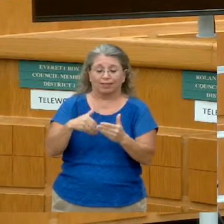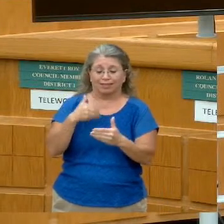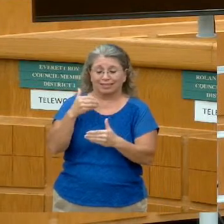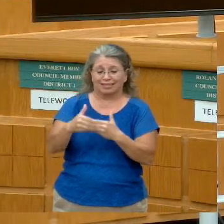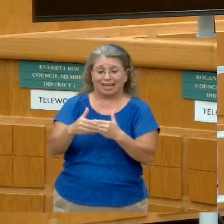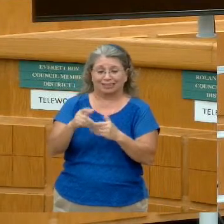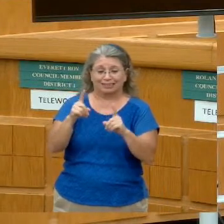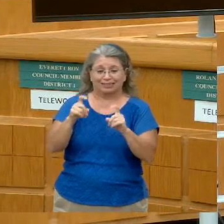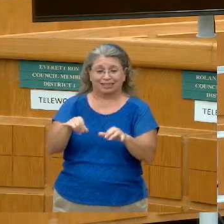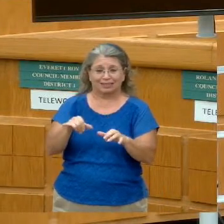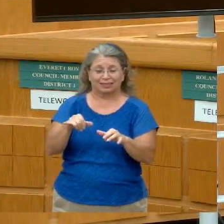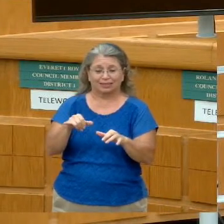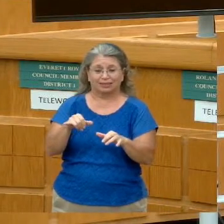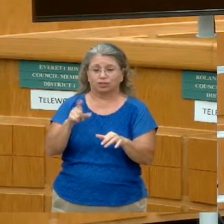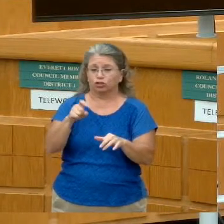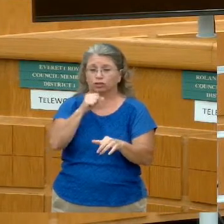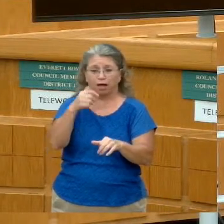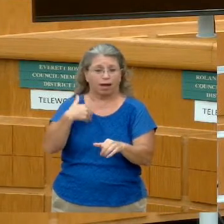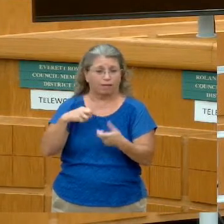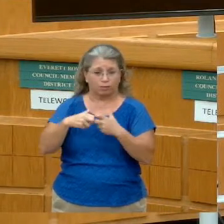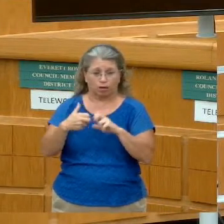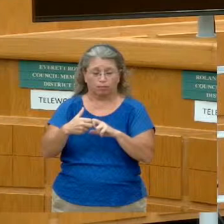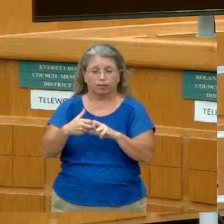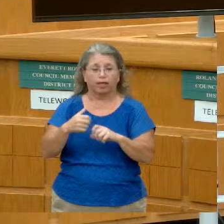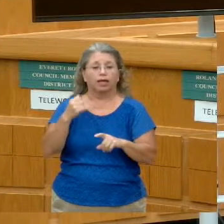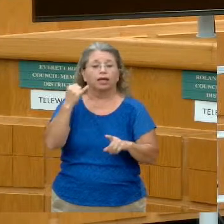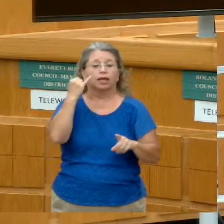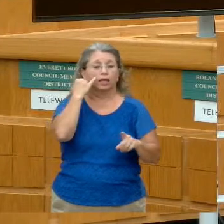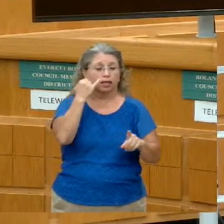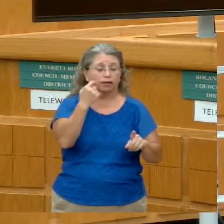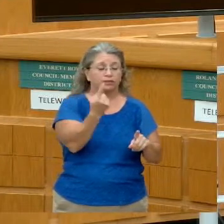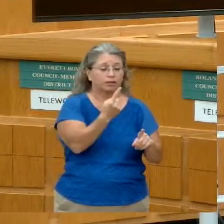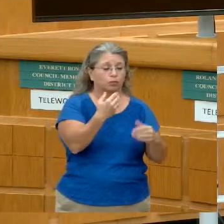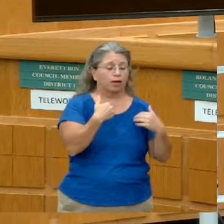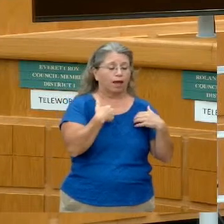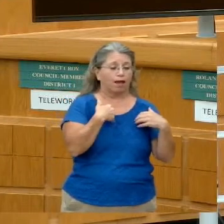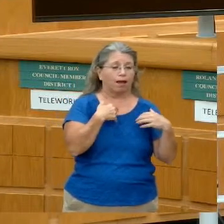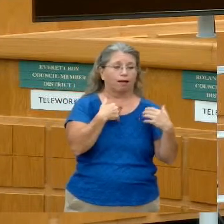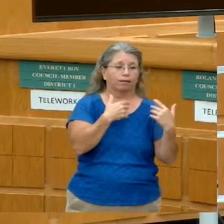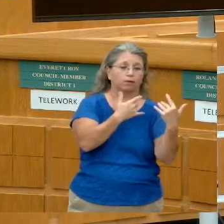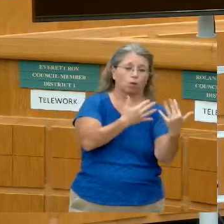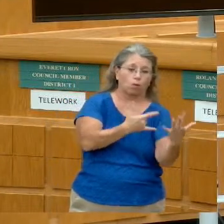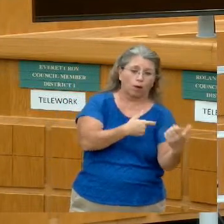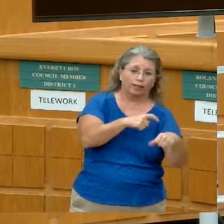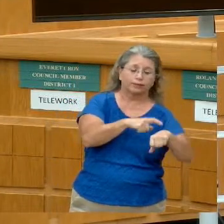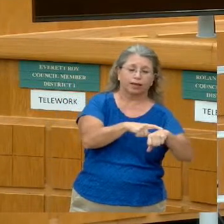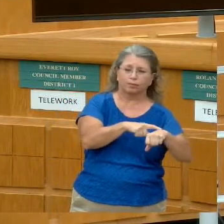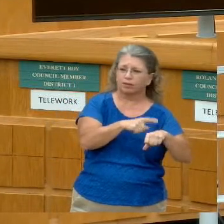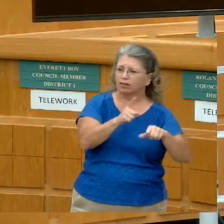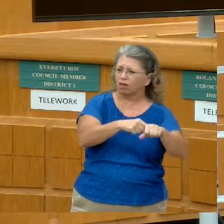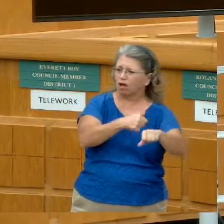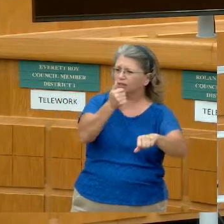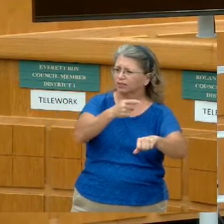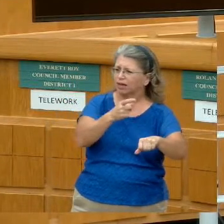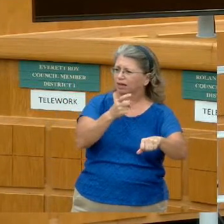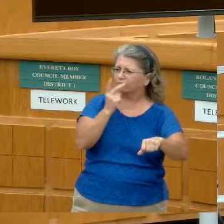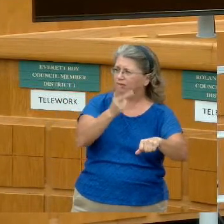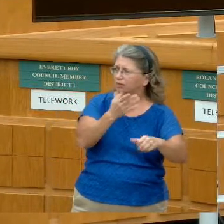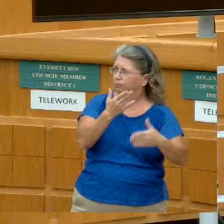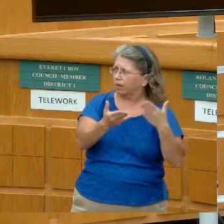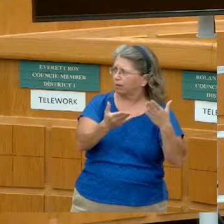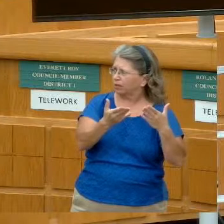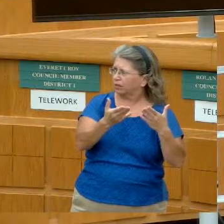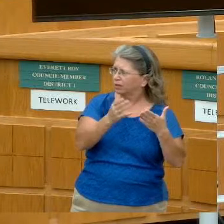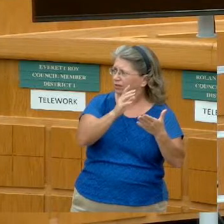testing, this should not be a problem. If they have experienced the lag, I can tell you that the longest I've seen is probably maybe a